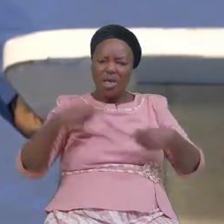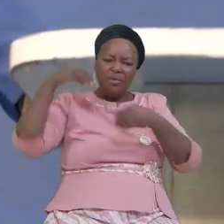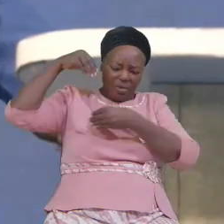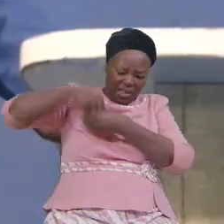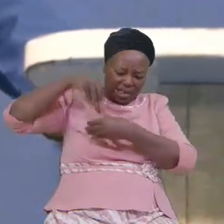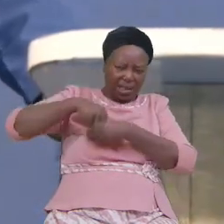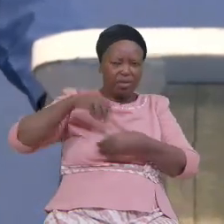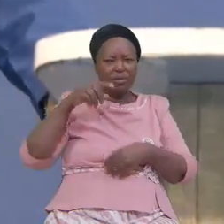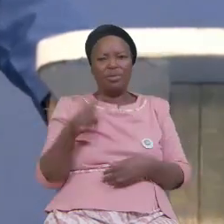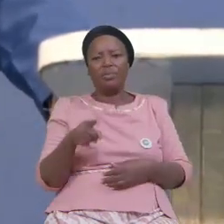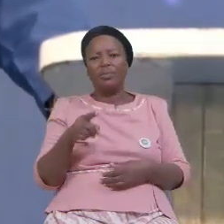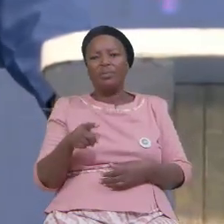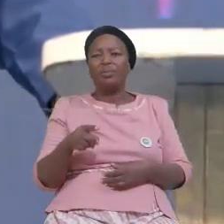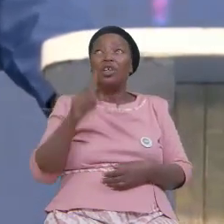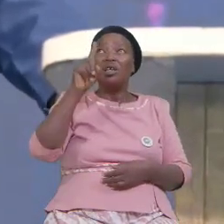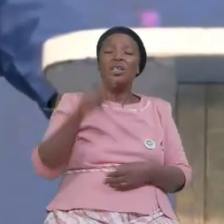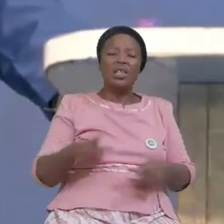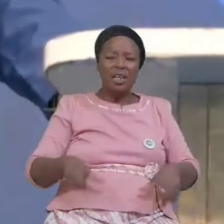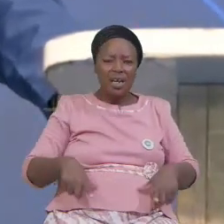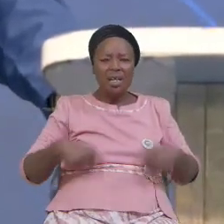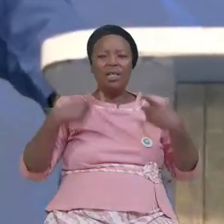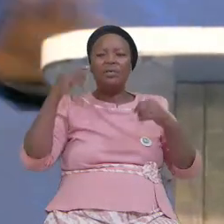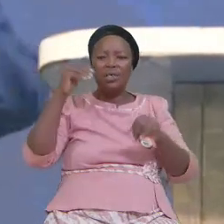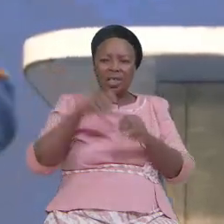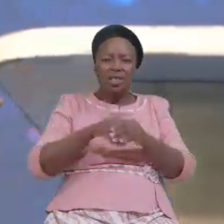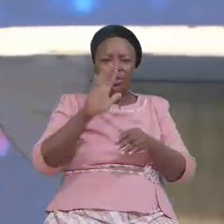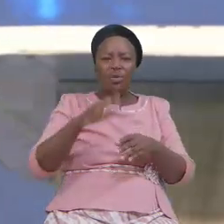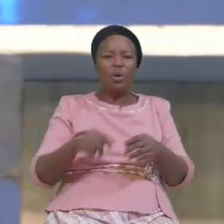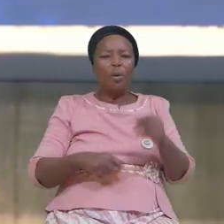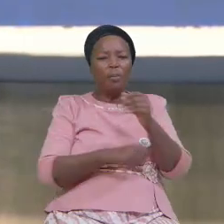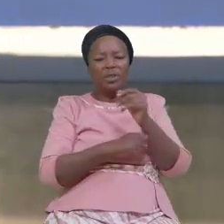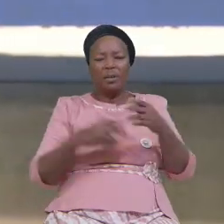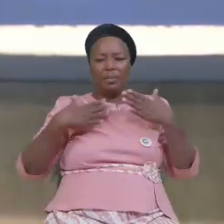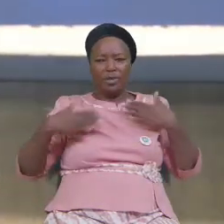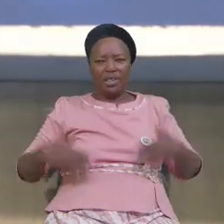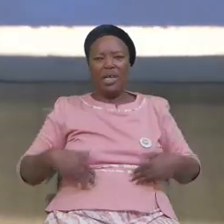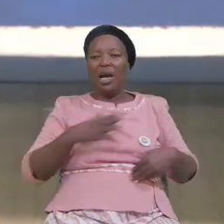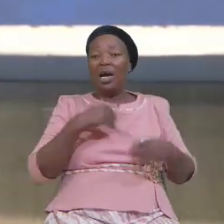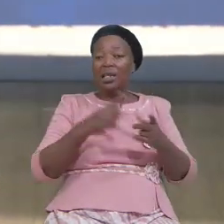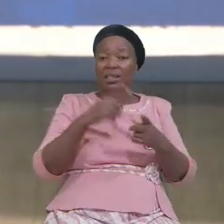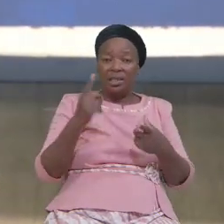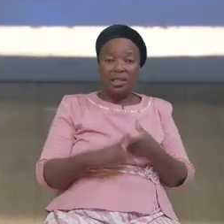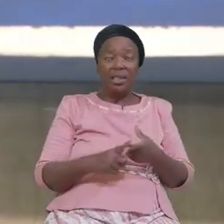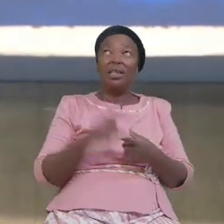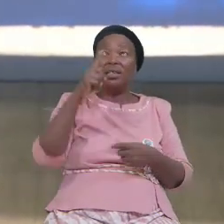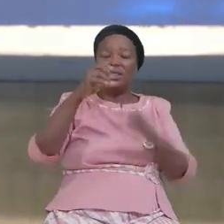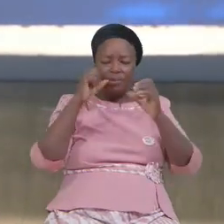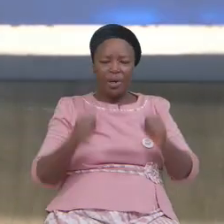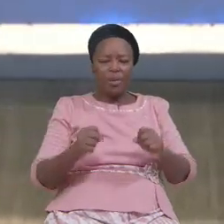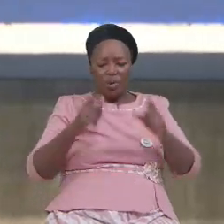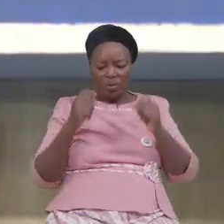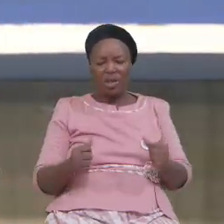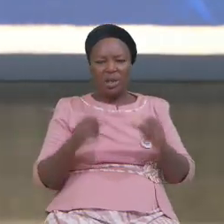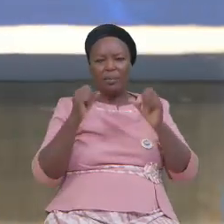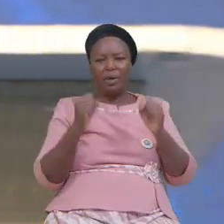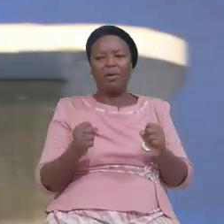you. He dwells in your mortal body. And then his power, quickening power, is